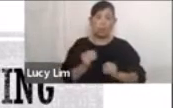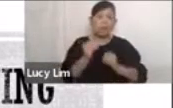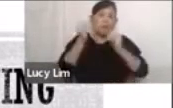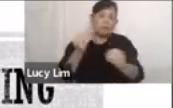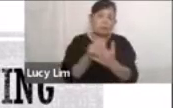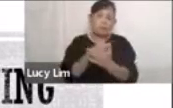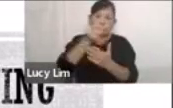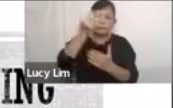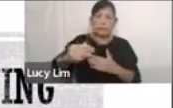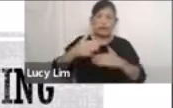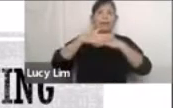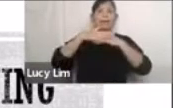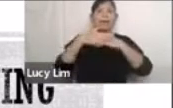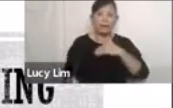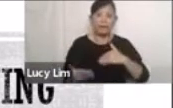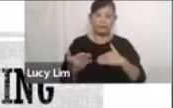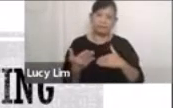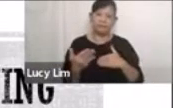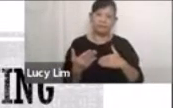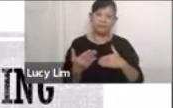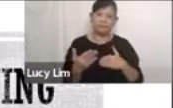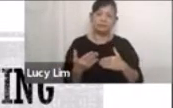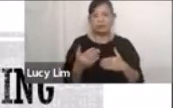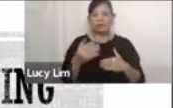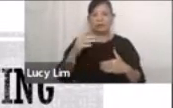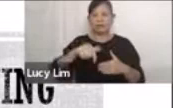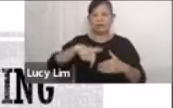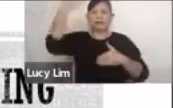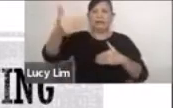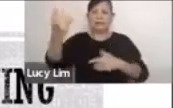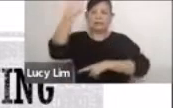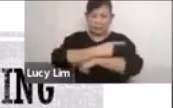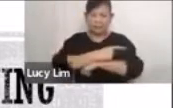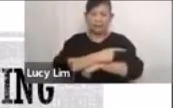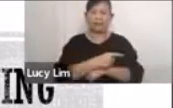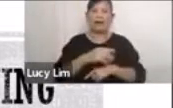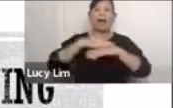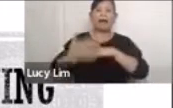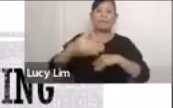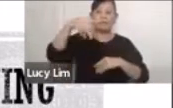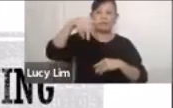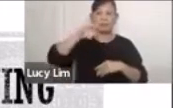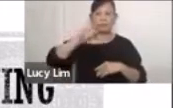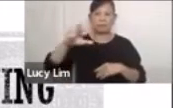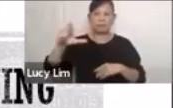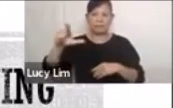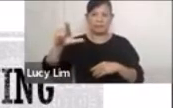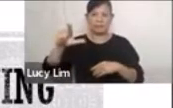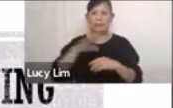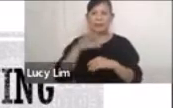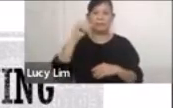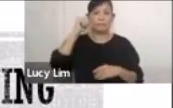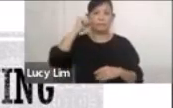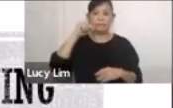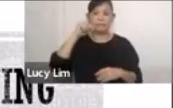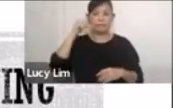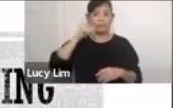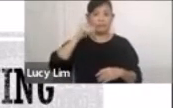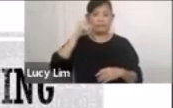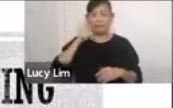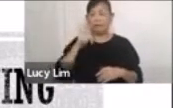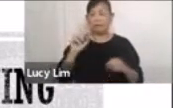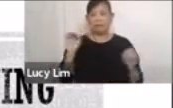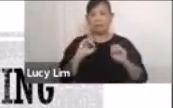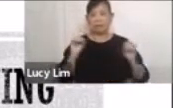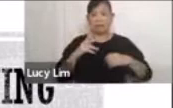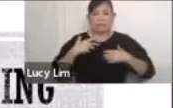agree with it as there are no alternatives with us. So and the females do not have the confidence or time to go